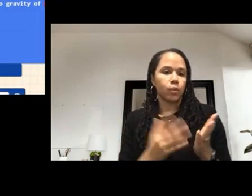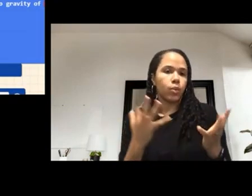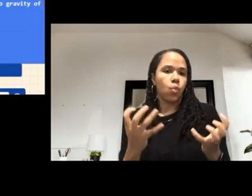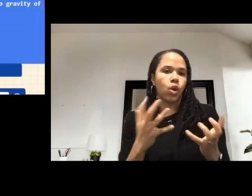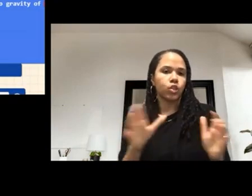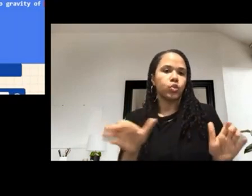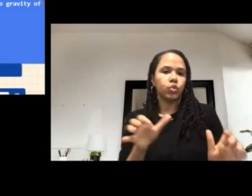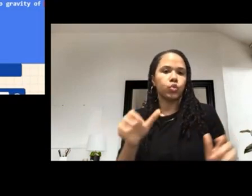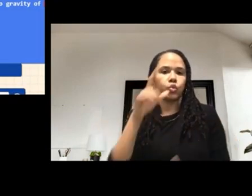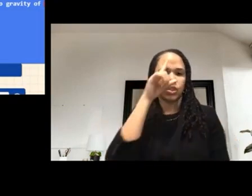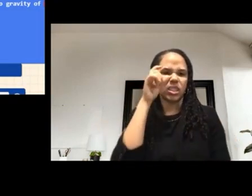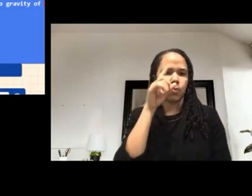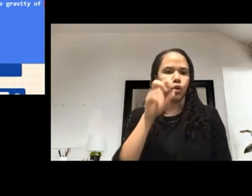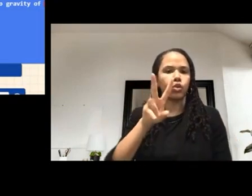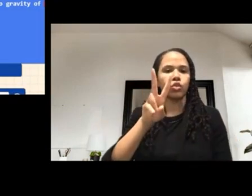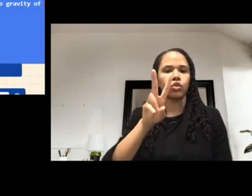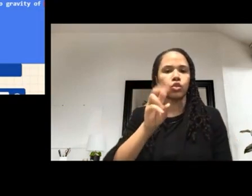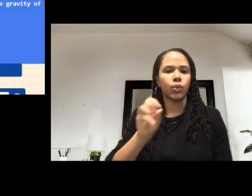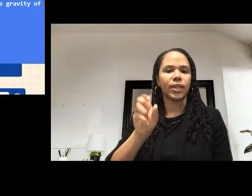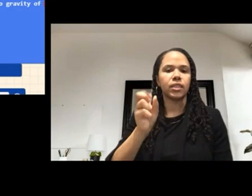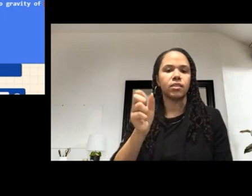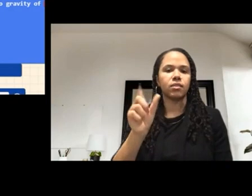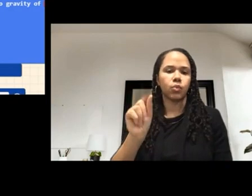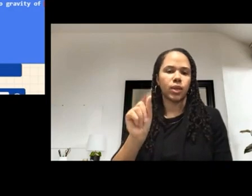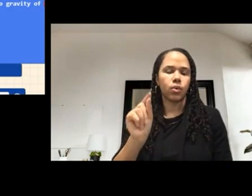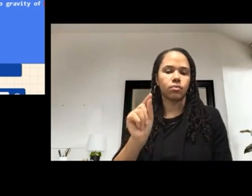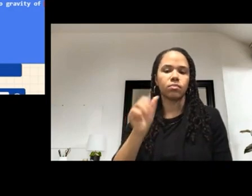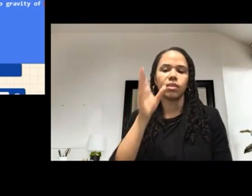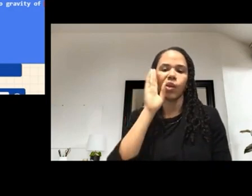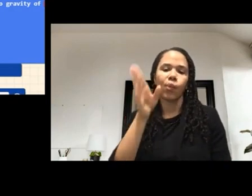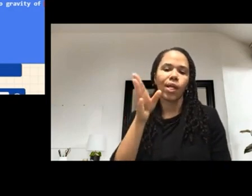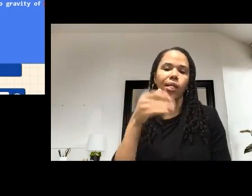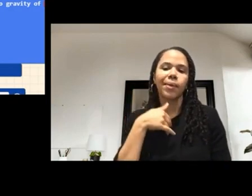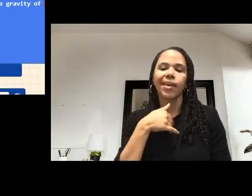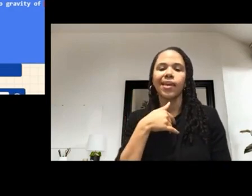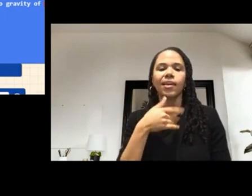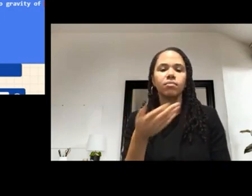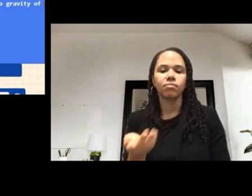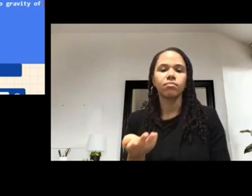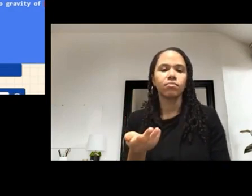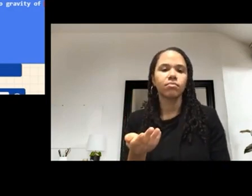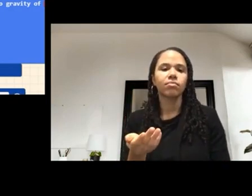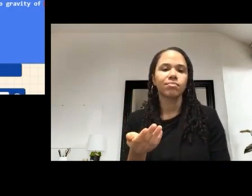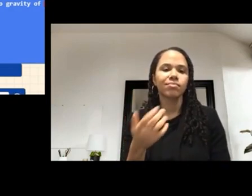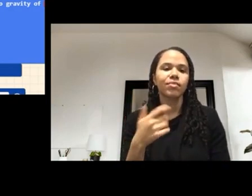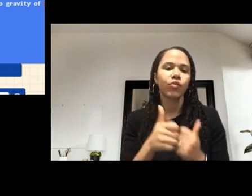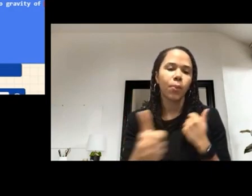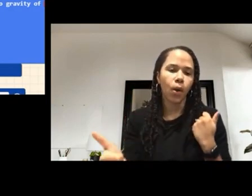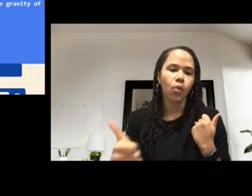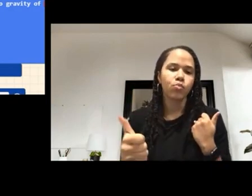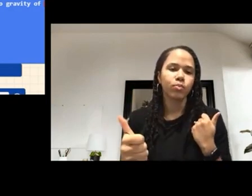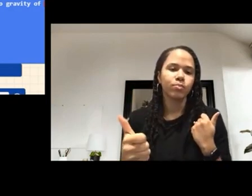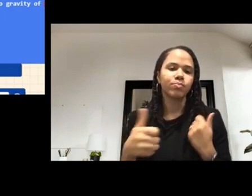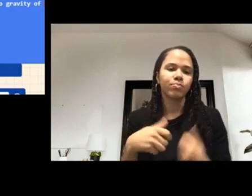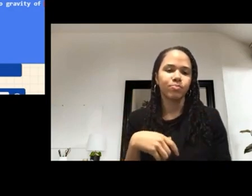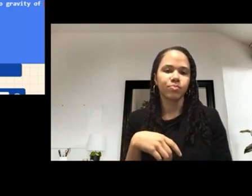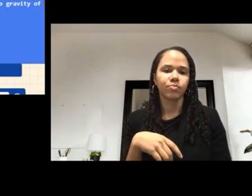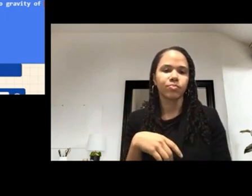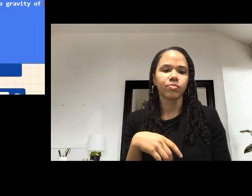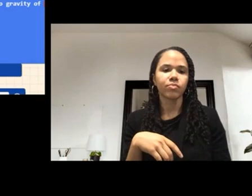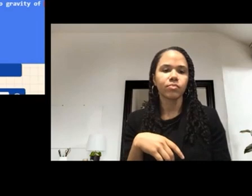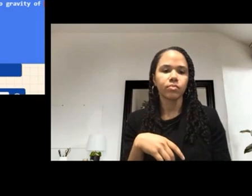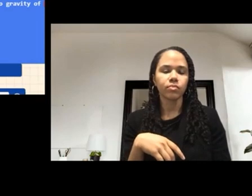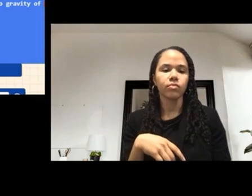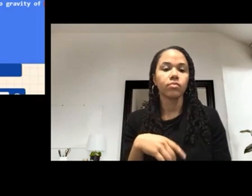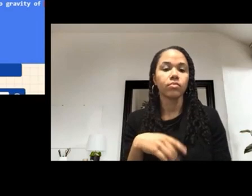given COVID. We are going to recruit some of the previous camp students to act as teaching assistants in the class in the next